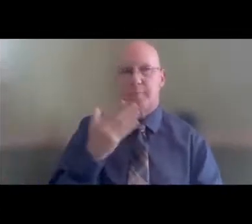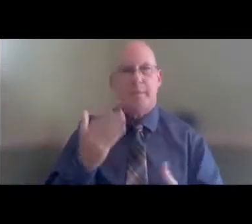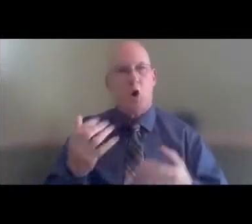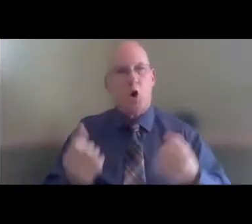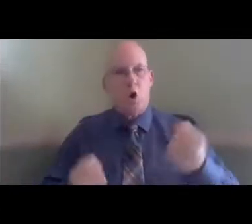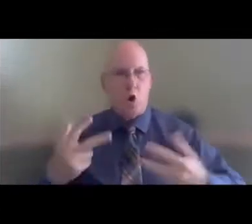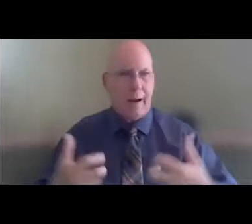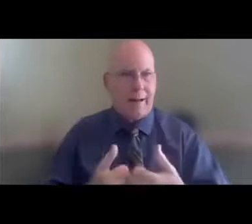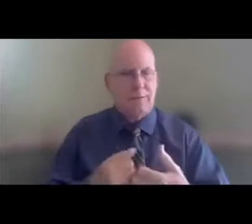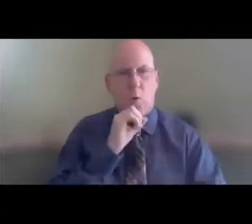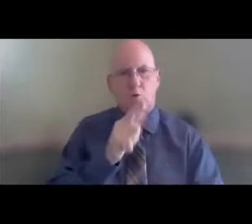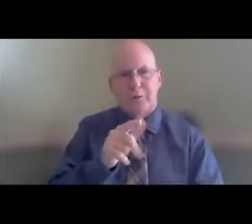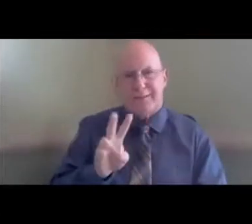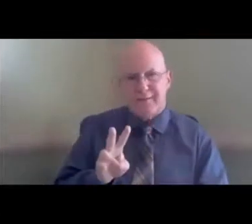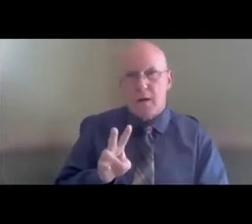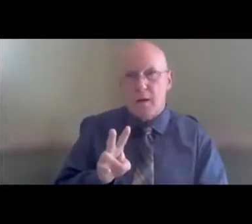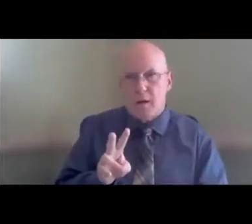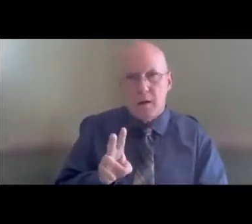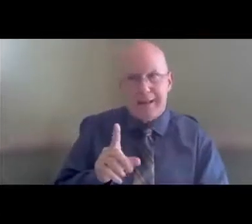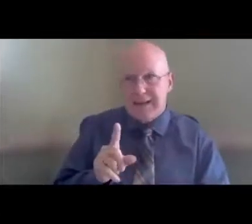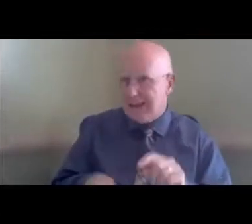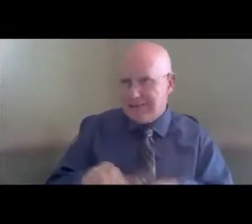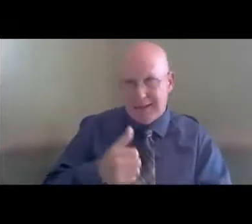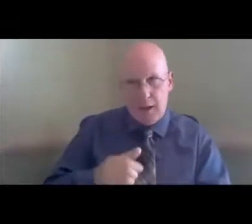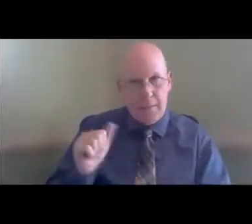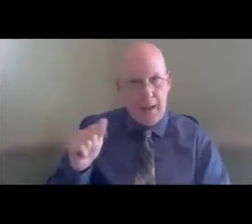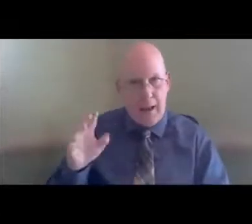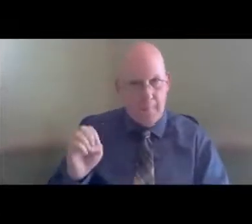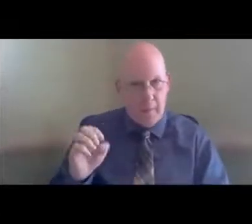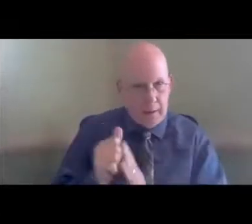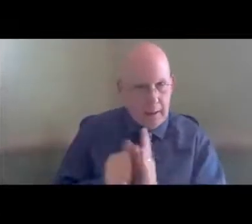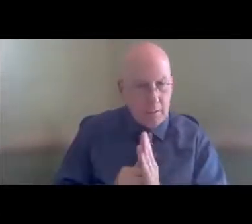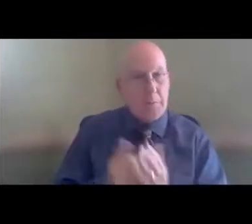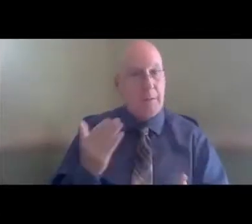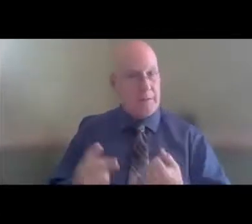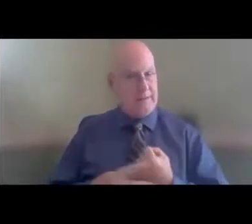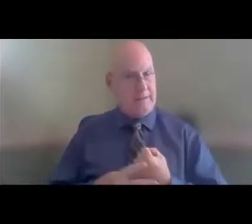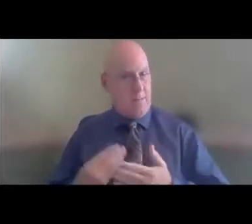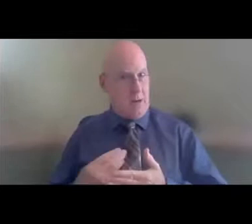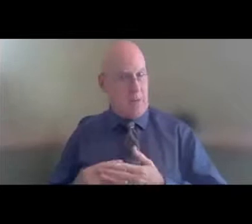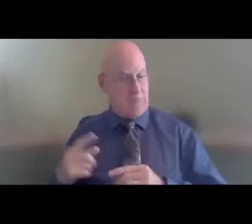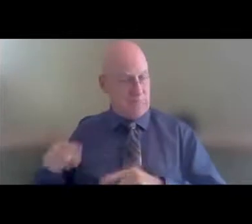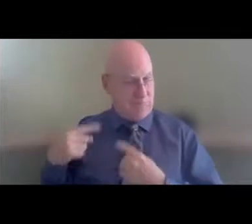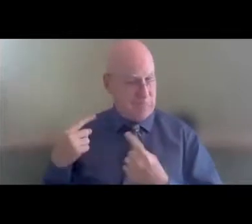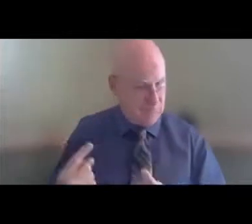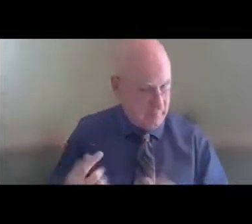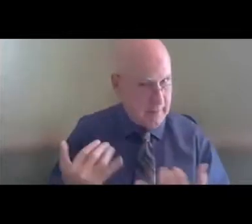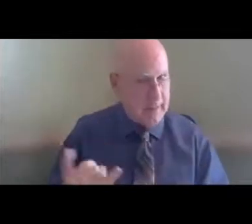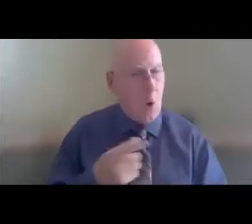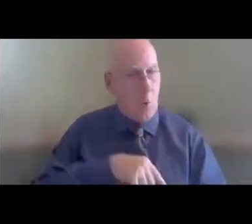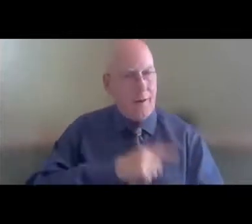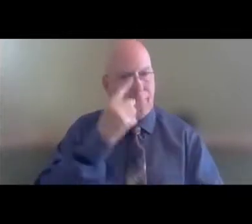age 27. They can't do an ABLE account, but maybe they've saved up some money and now they need to qualify for these